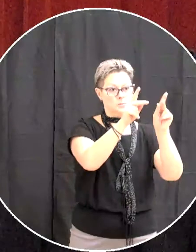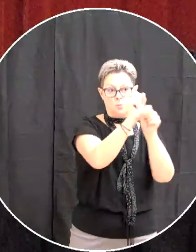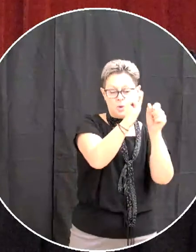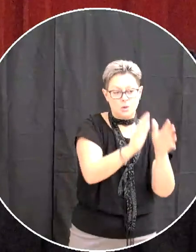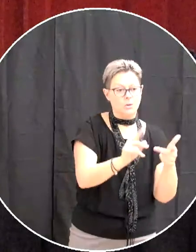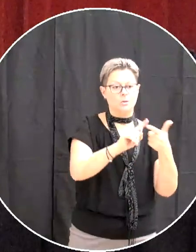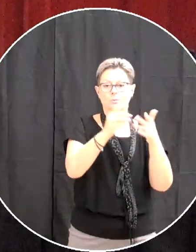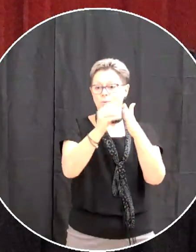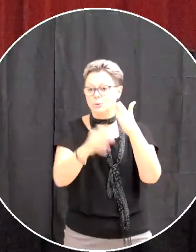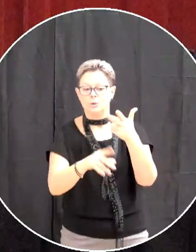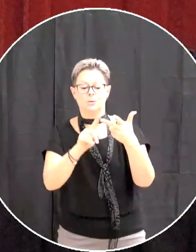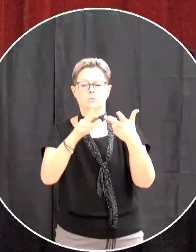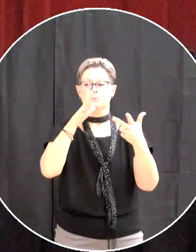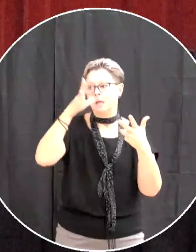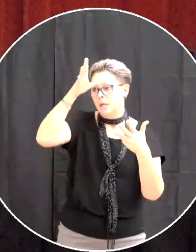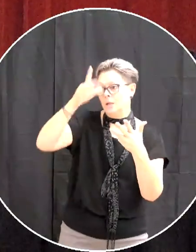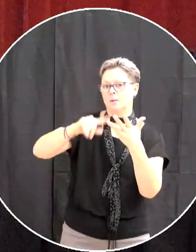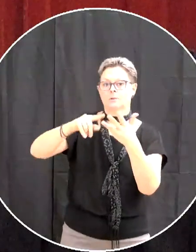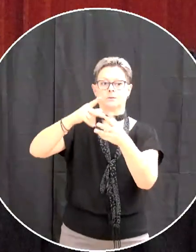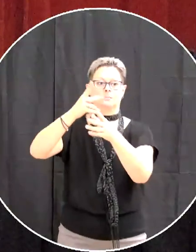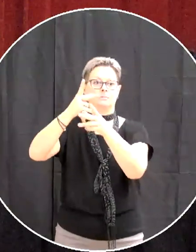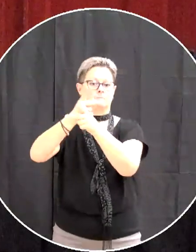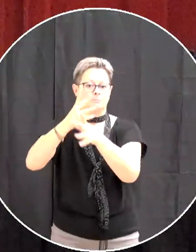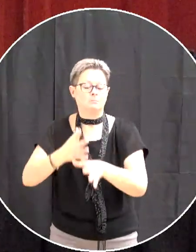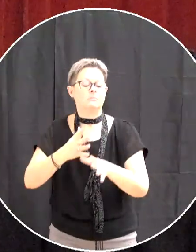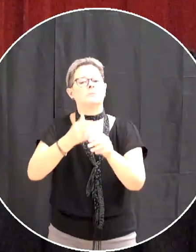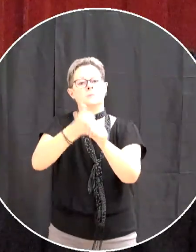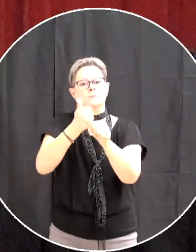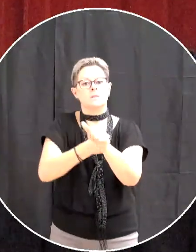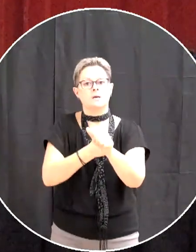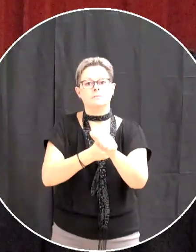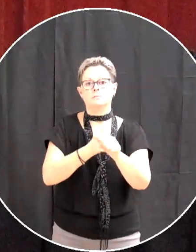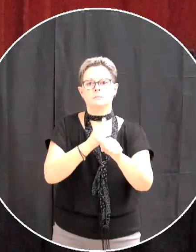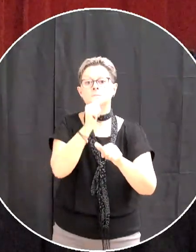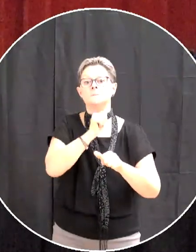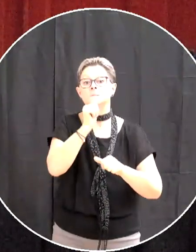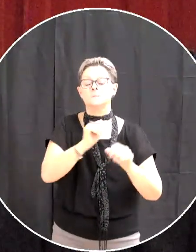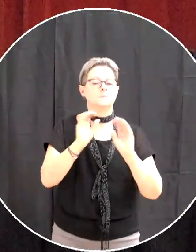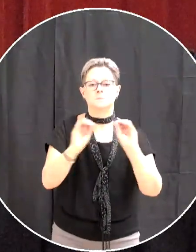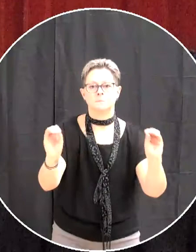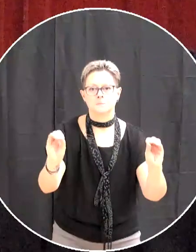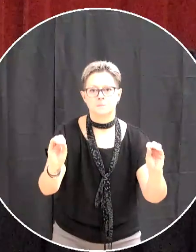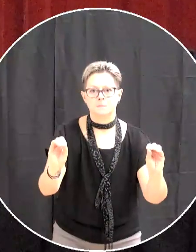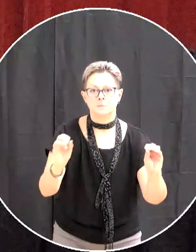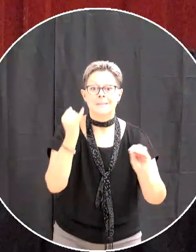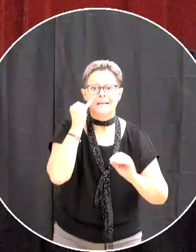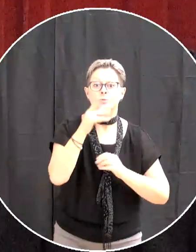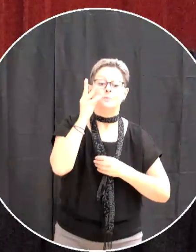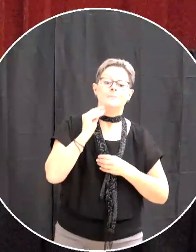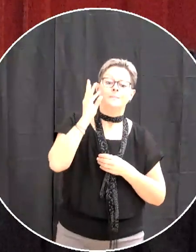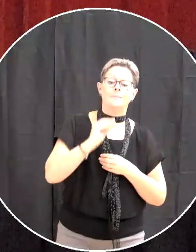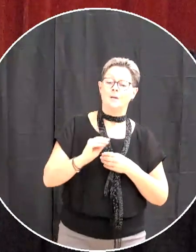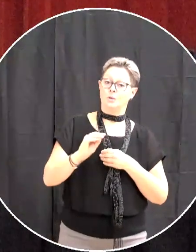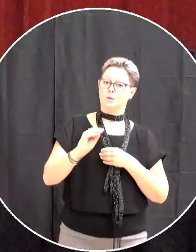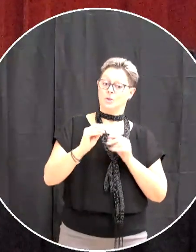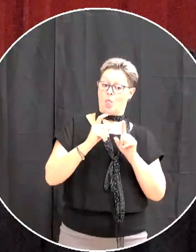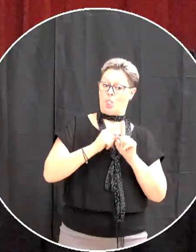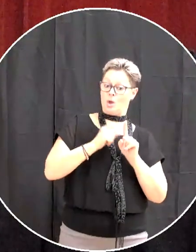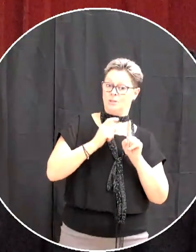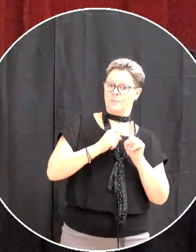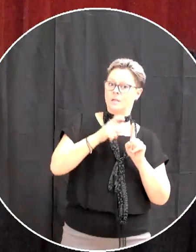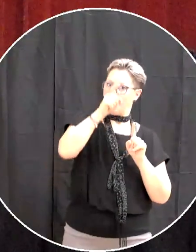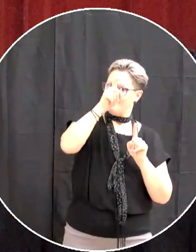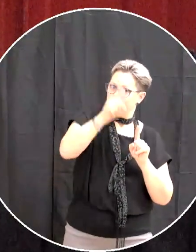guardian in the workplace will not be tolerated, and employees who experience harassment will bring the issue to their